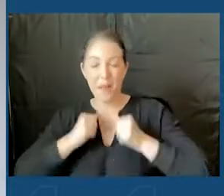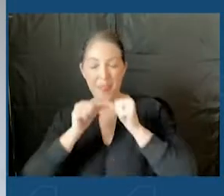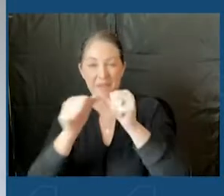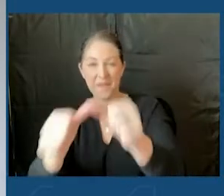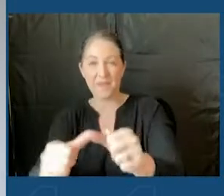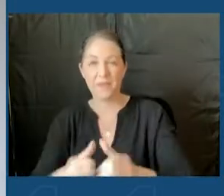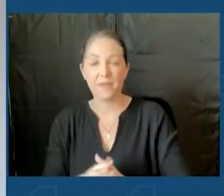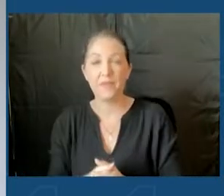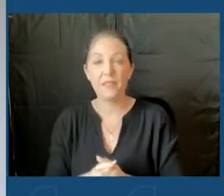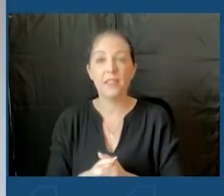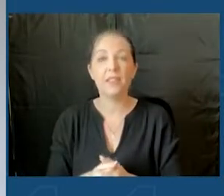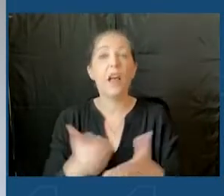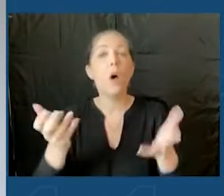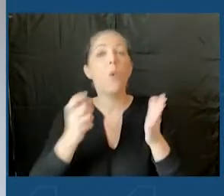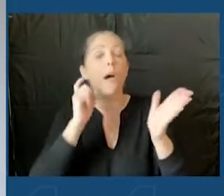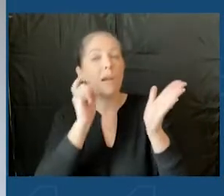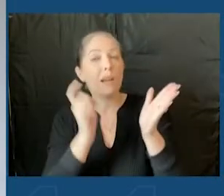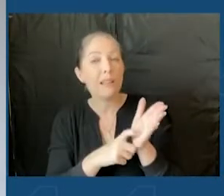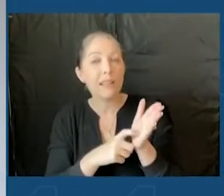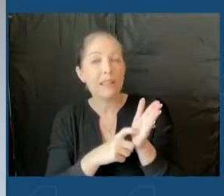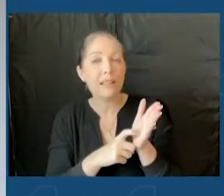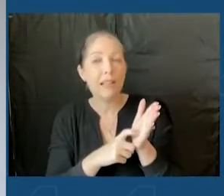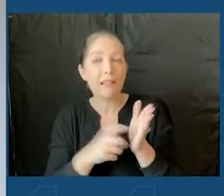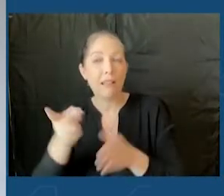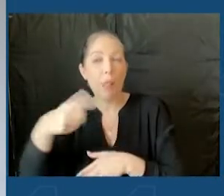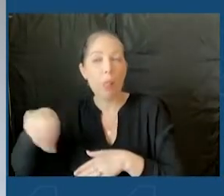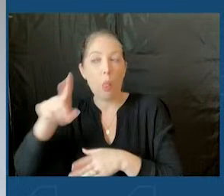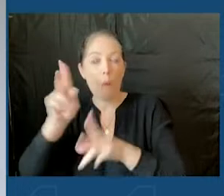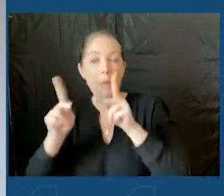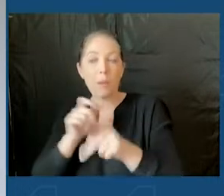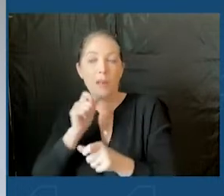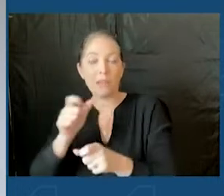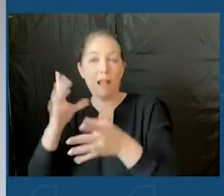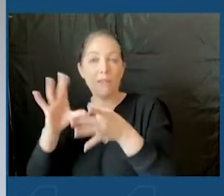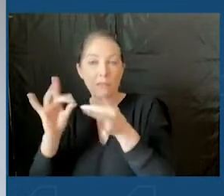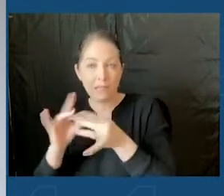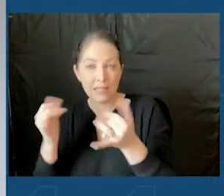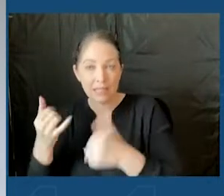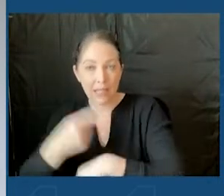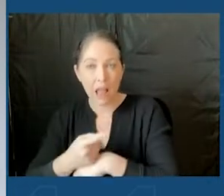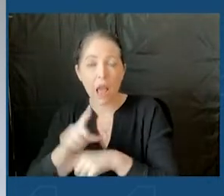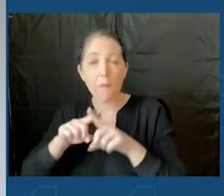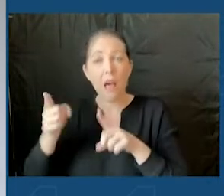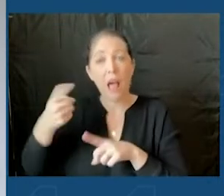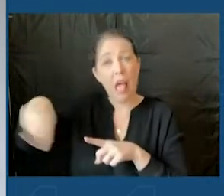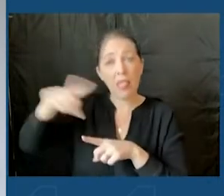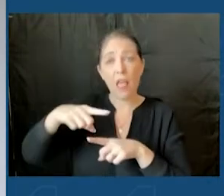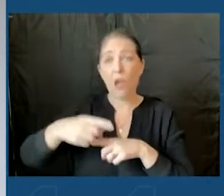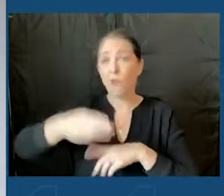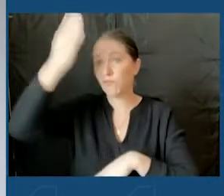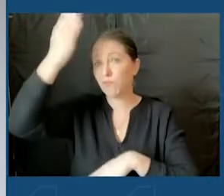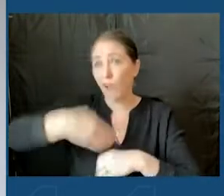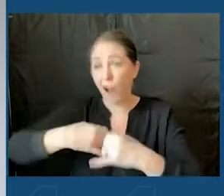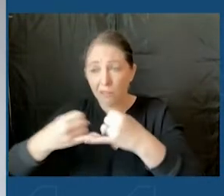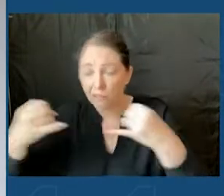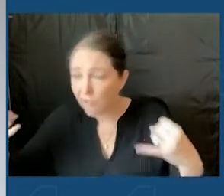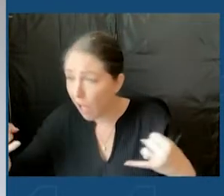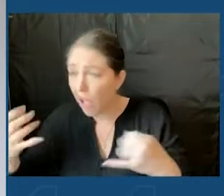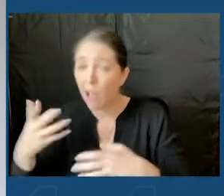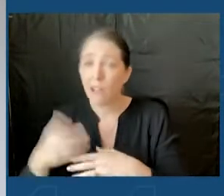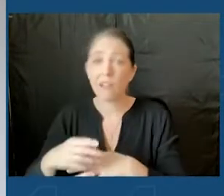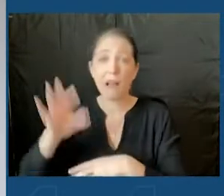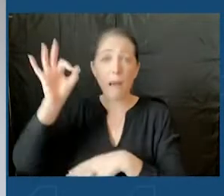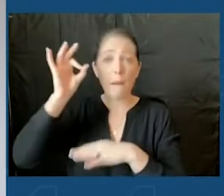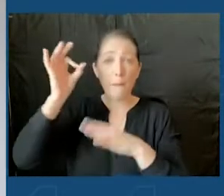those that I just want to acknowledge, even though they're not going to be speaking today, but they've been at the front lines of servicing Buffalonians. Pastor Corey